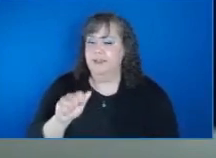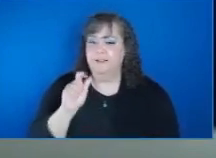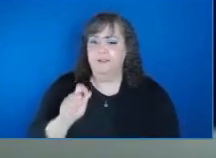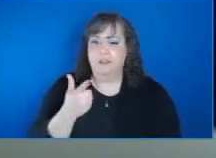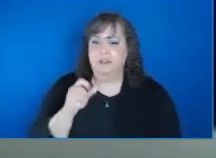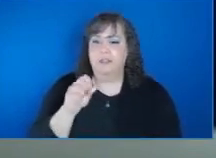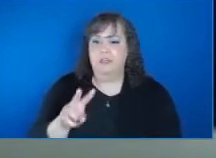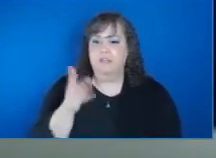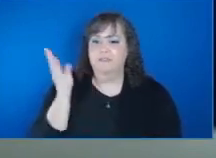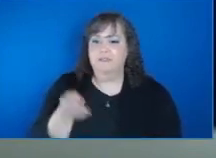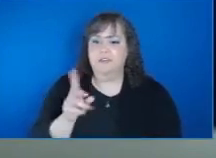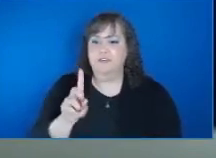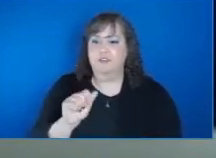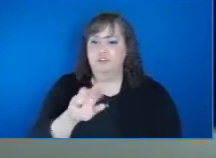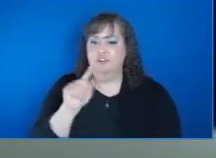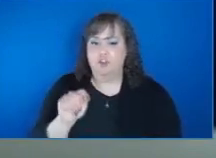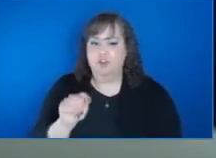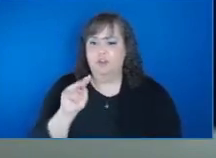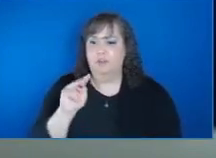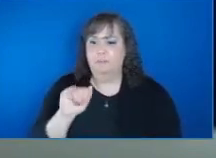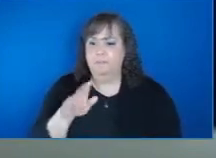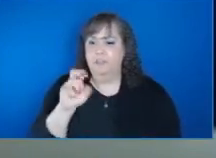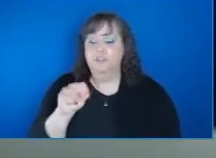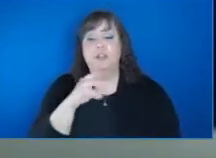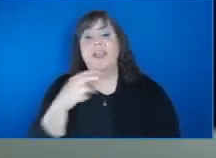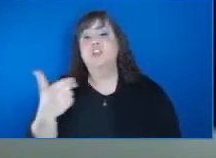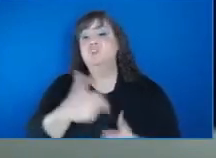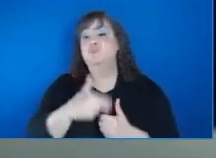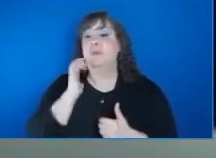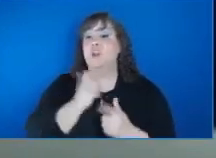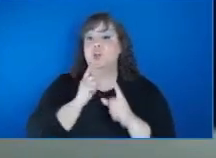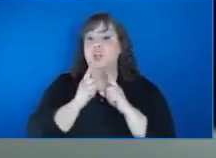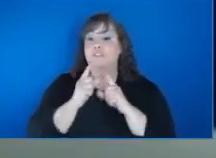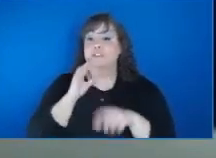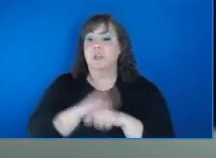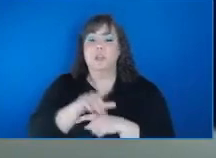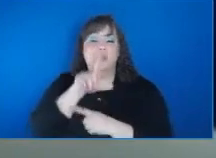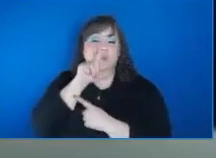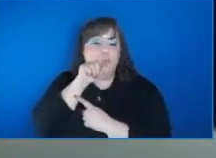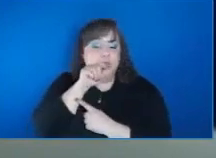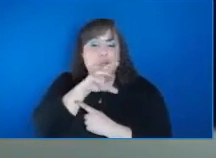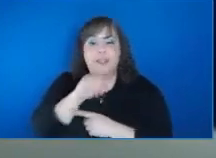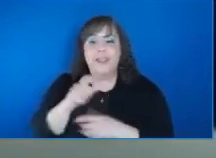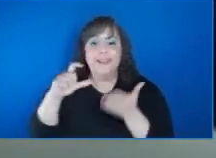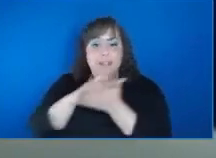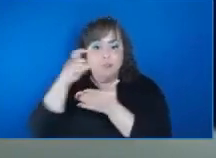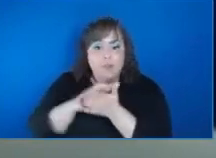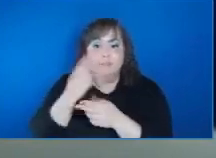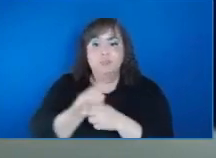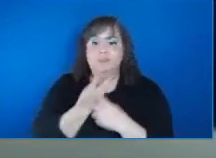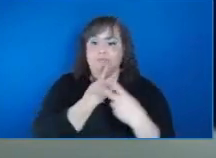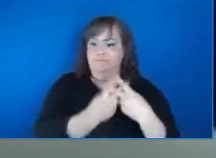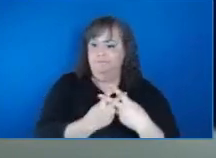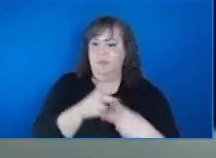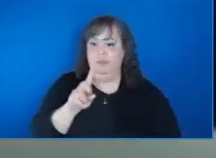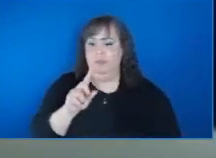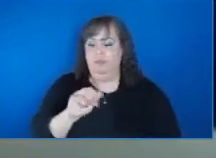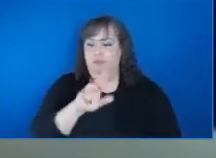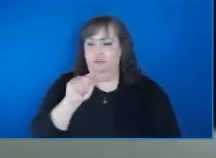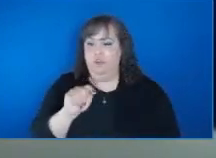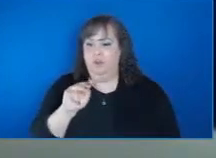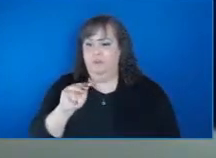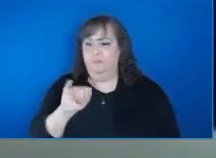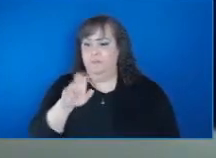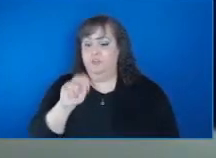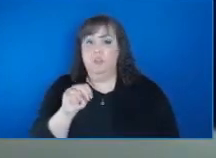nasa.gov/DART mission and join the conversation on Twitter and Instagram by using #DART mission. Launch is literally hours away, and